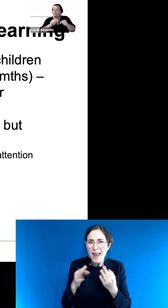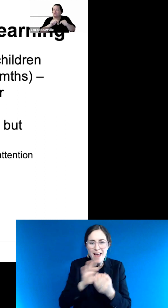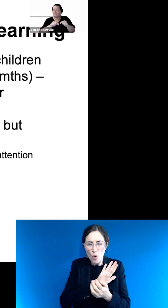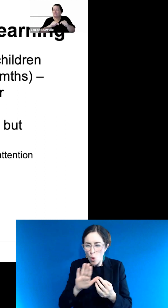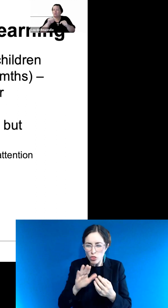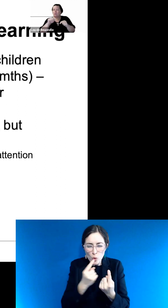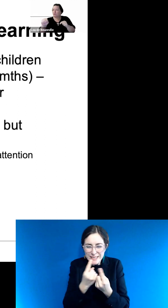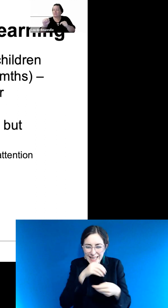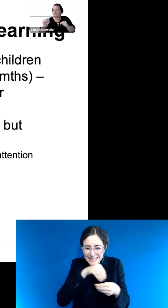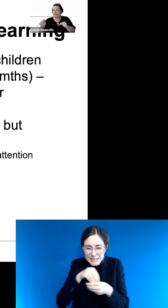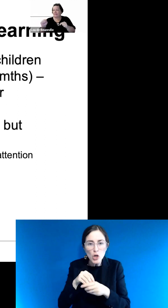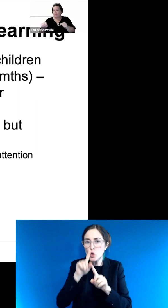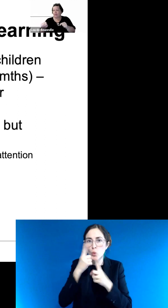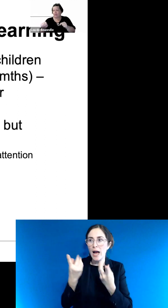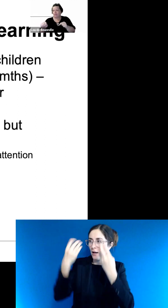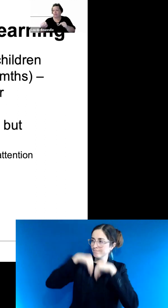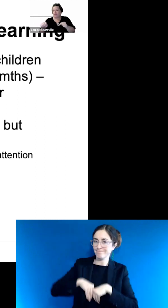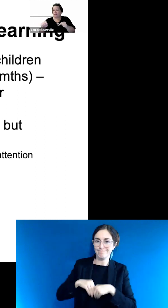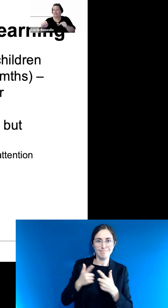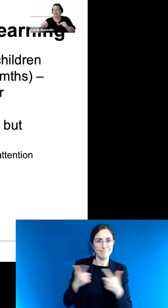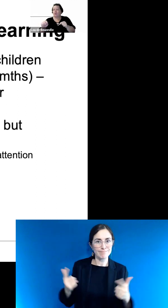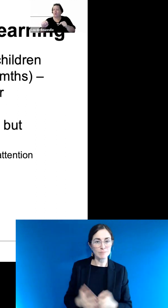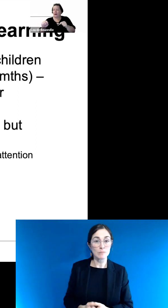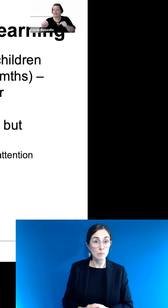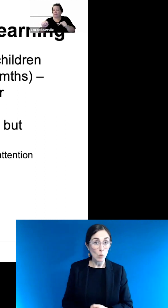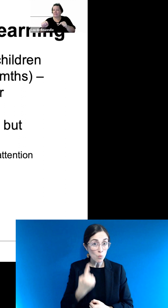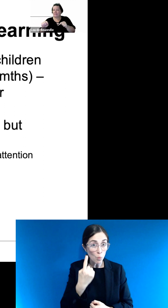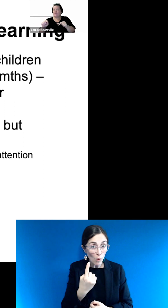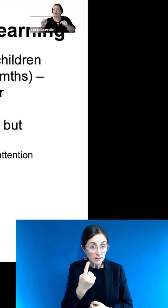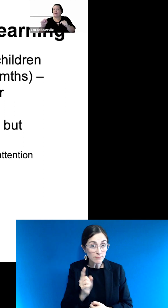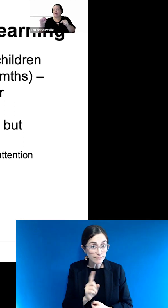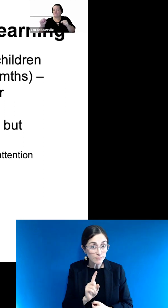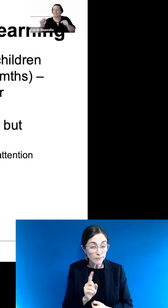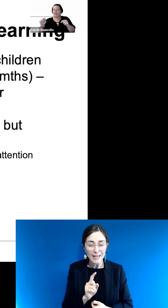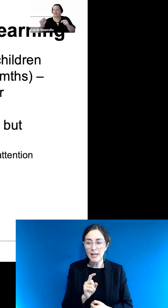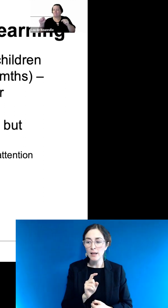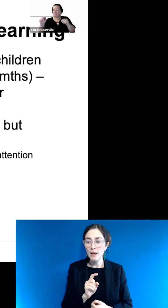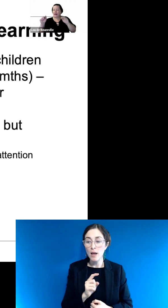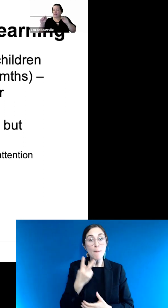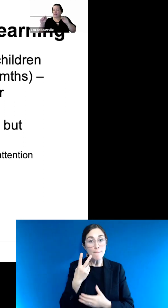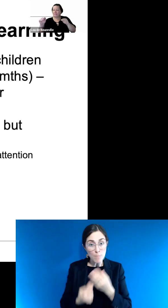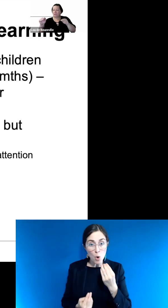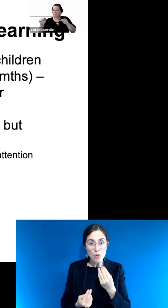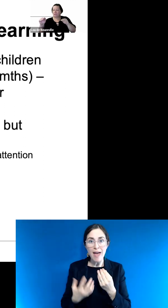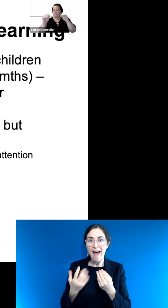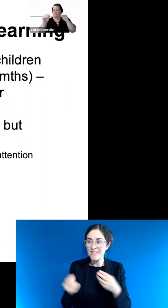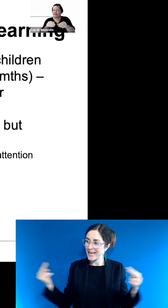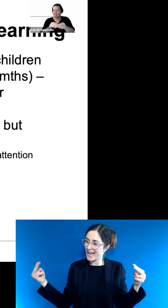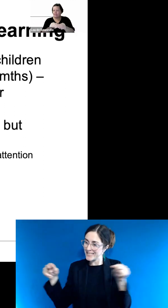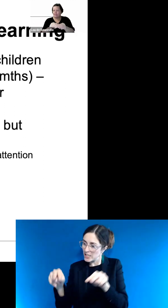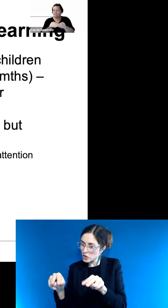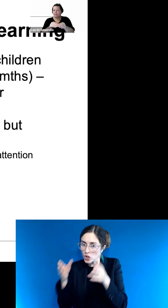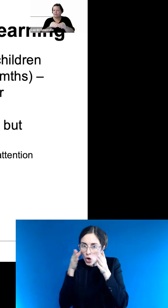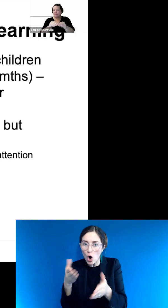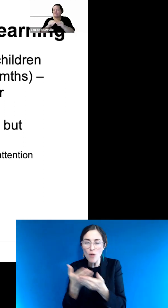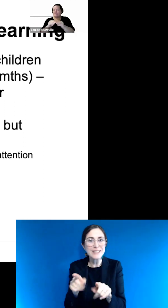those things, you just aren't going to get the language. So one of them is having attention on the same